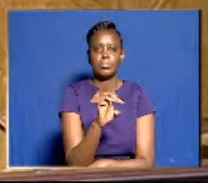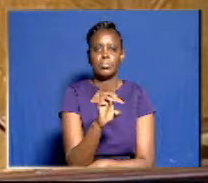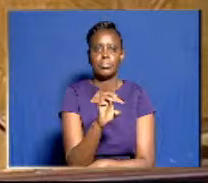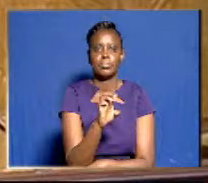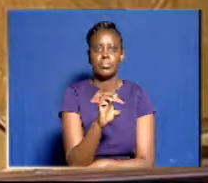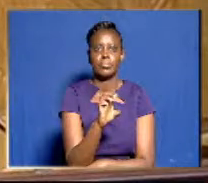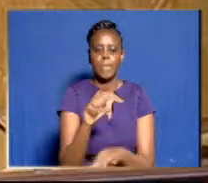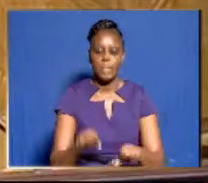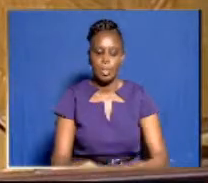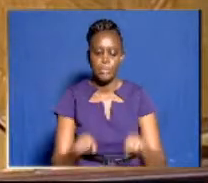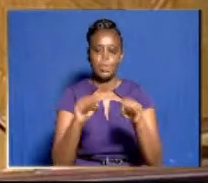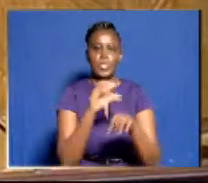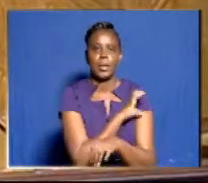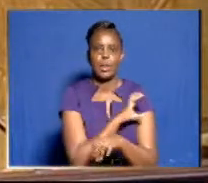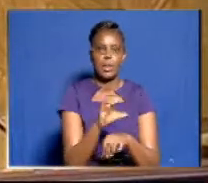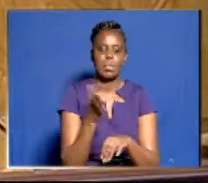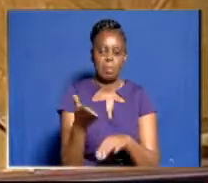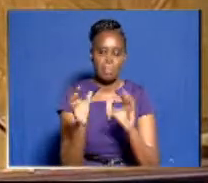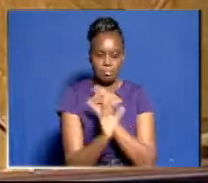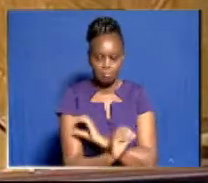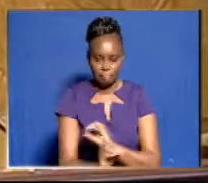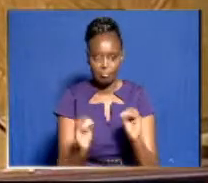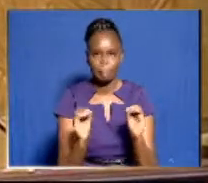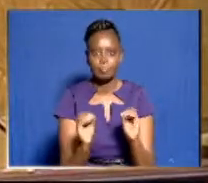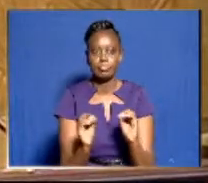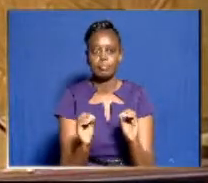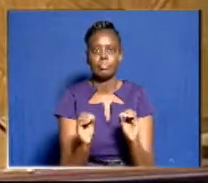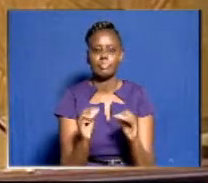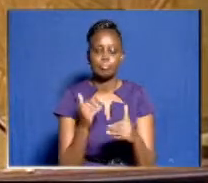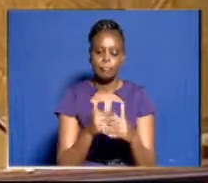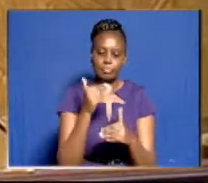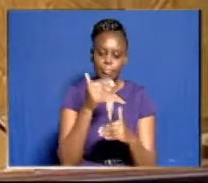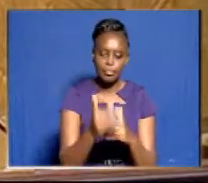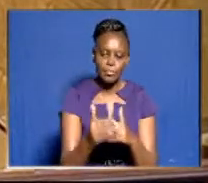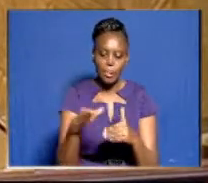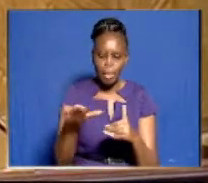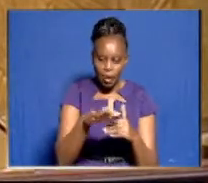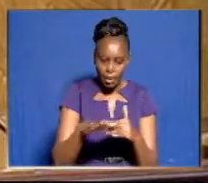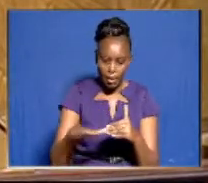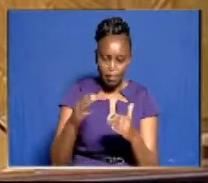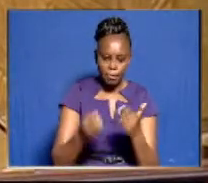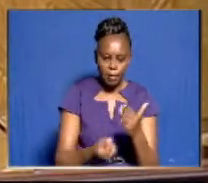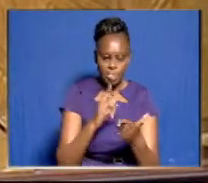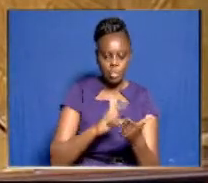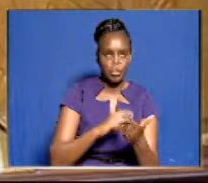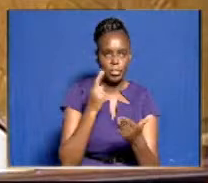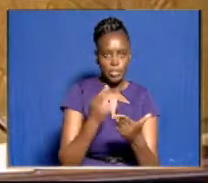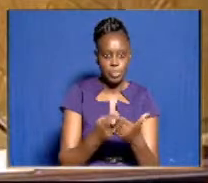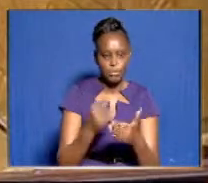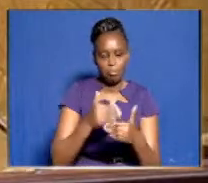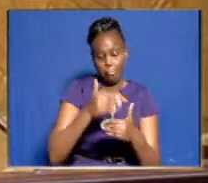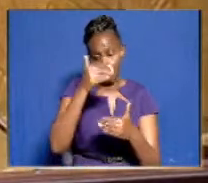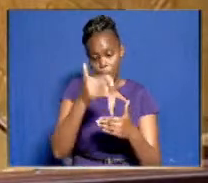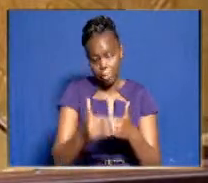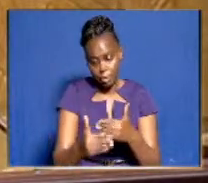Energy is not in the House at the moment. The next is Environment and Natural Resources,